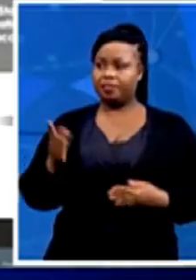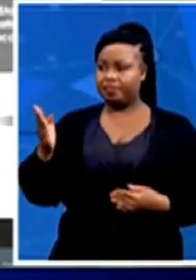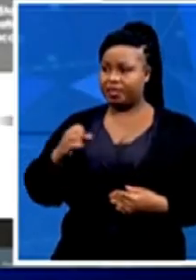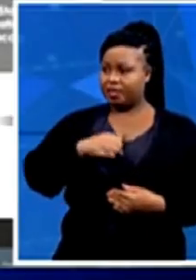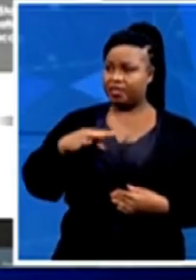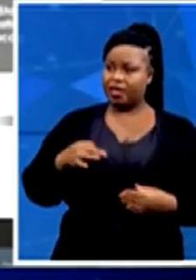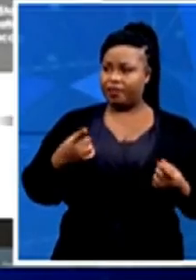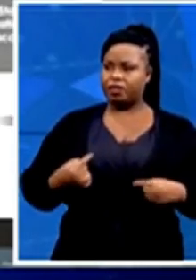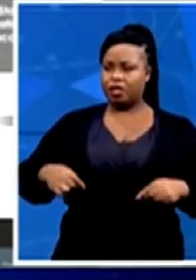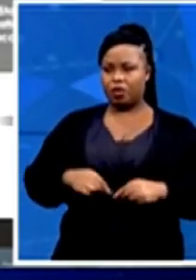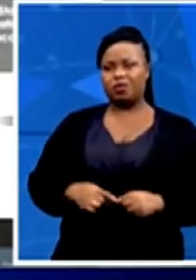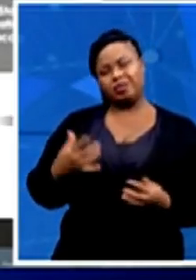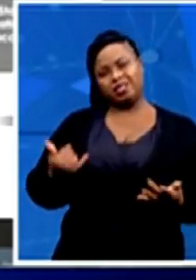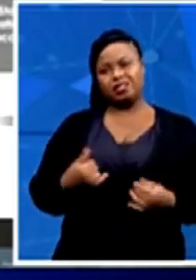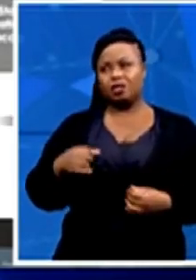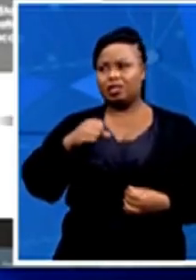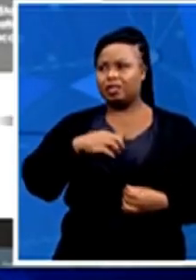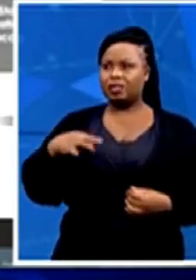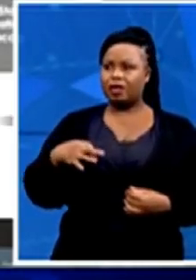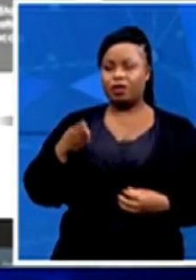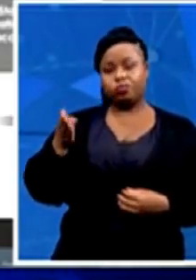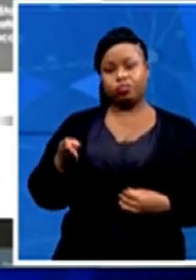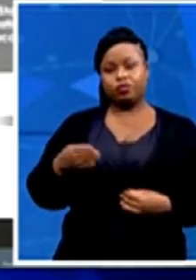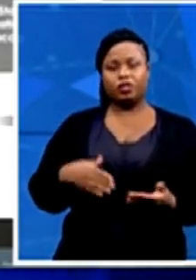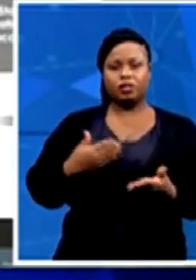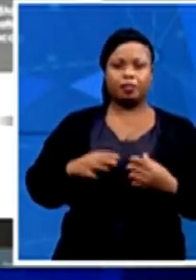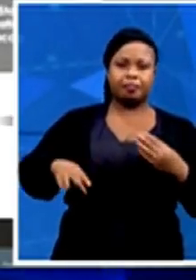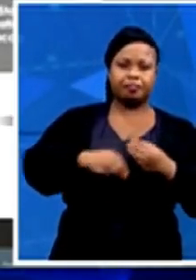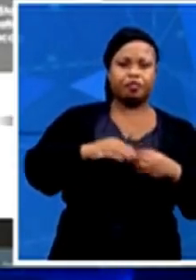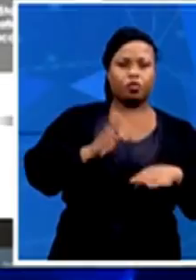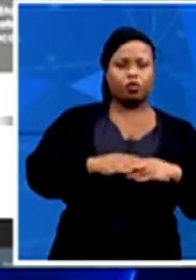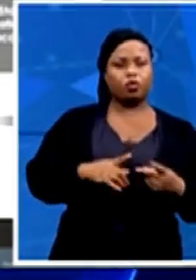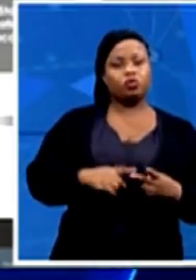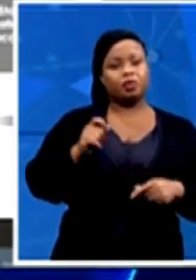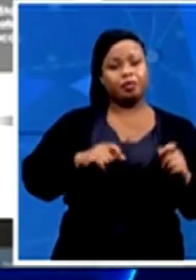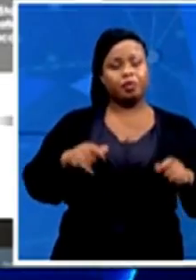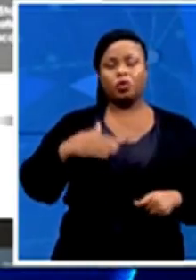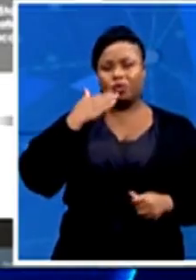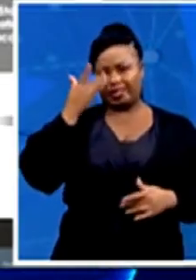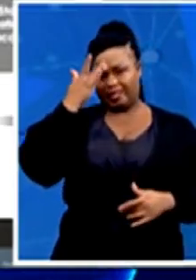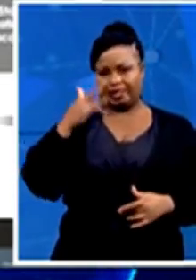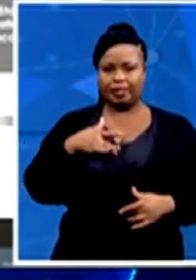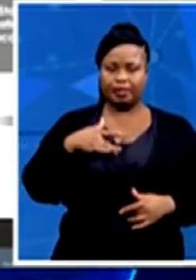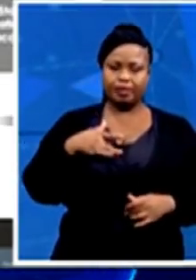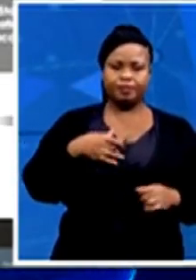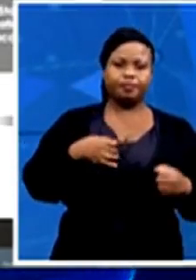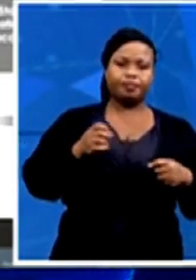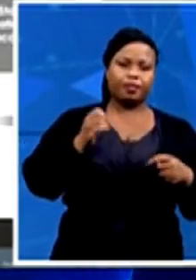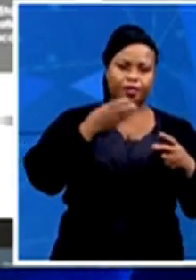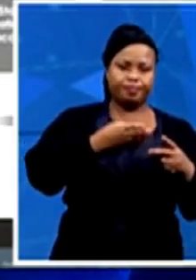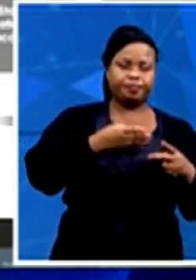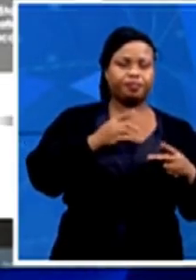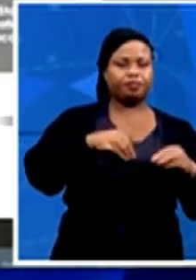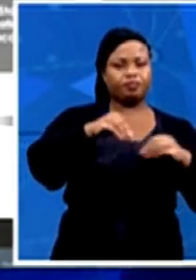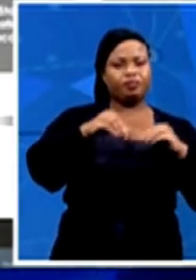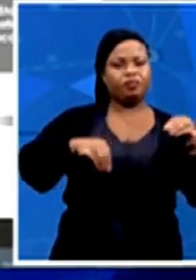staffing, onboarding additional capacity. So when people become infected, that we fill the gaps and we rotate staff and then vaccinate our